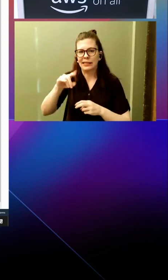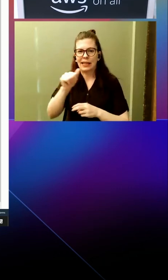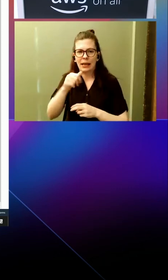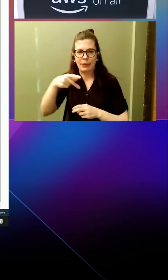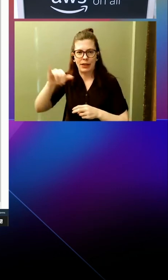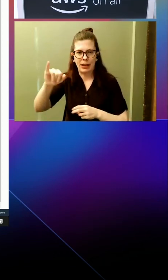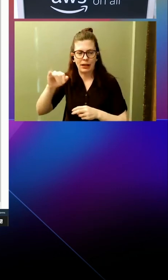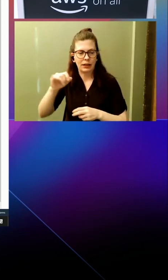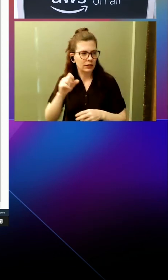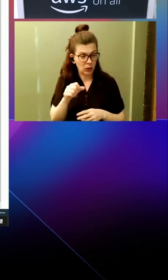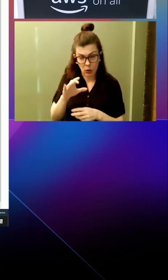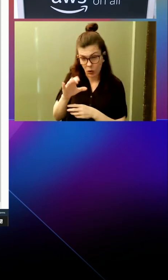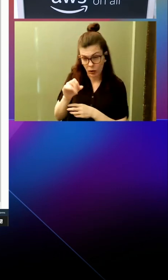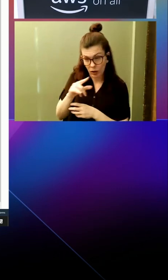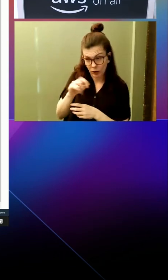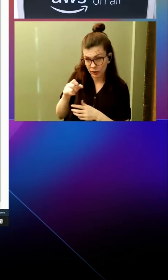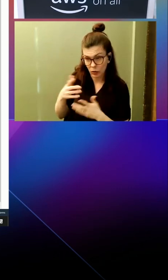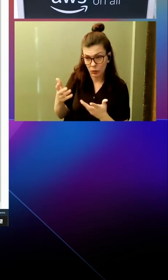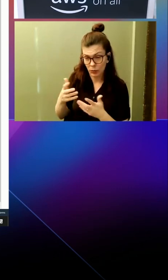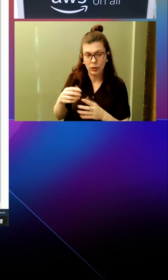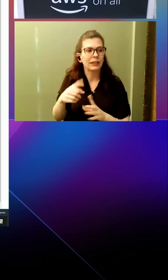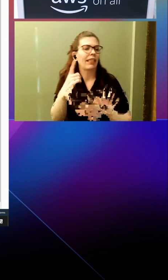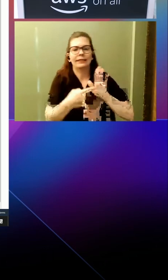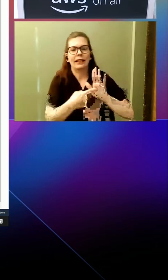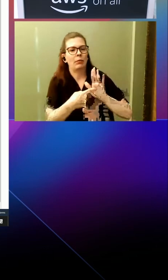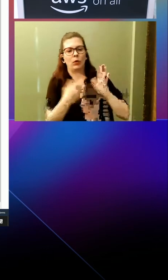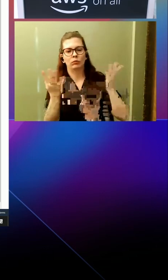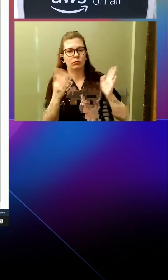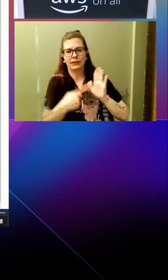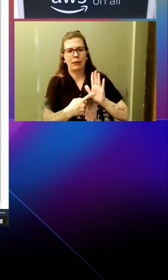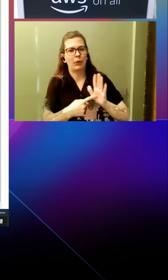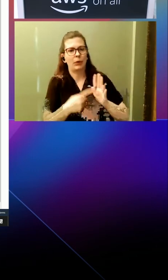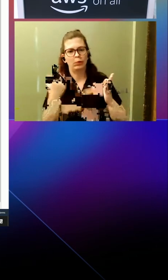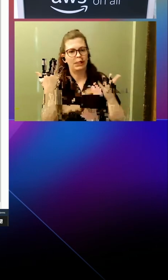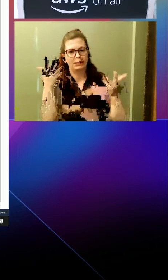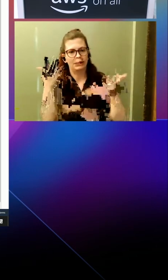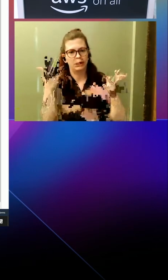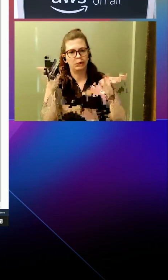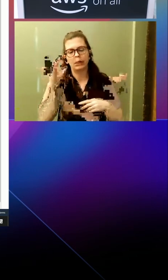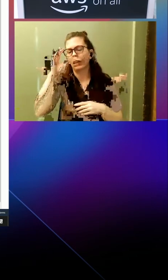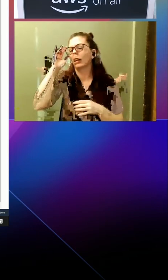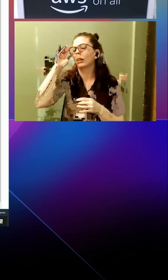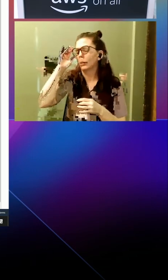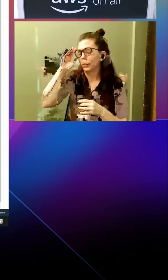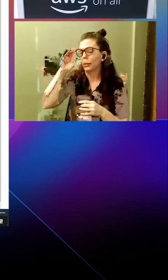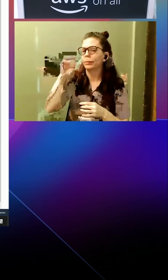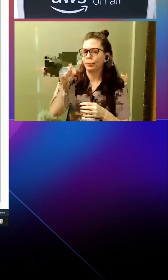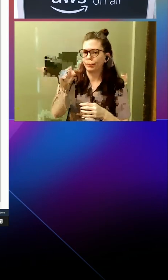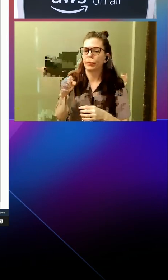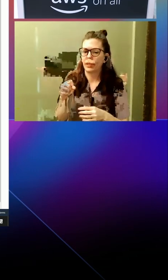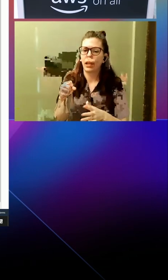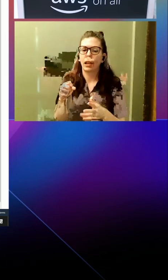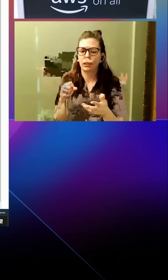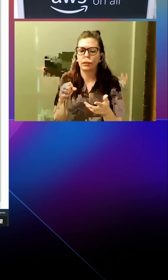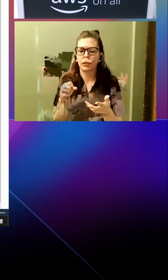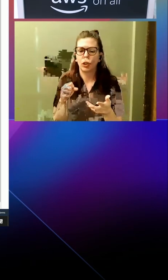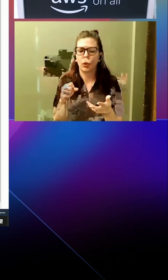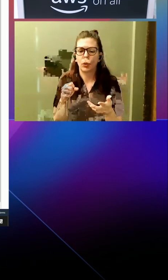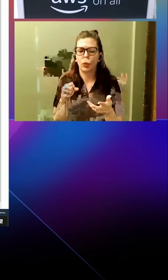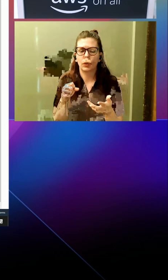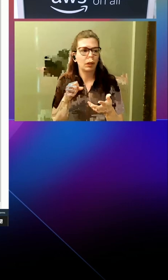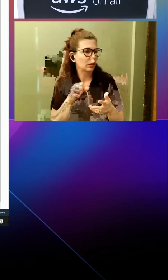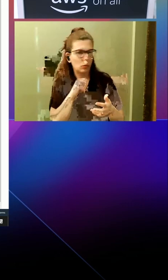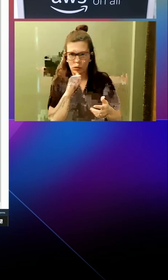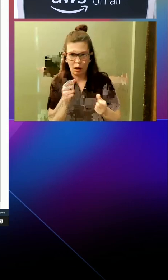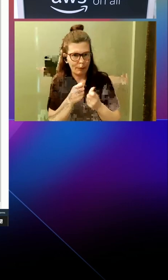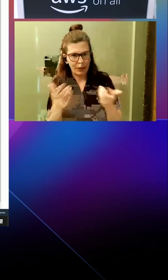of a the console is just for demo. Yeah, it's just for demo purposes. Yeah. So so not many customers